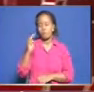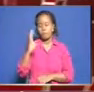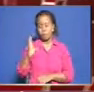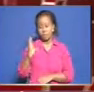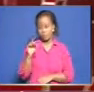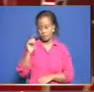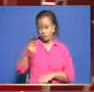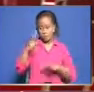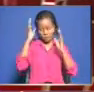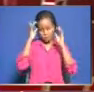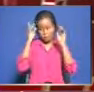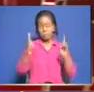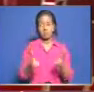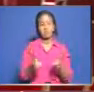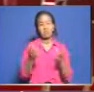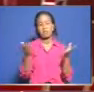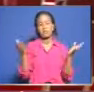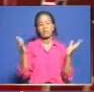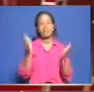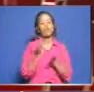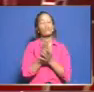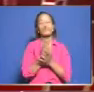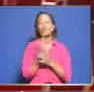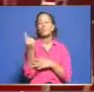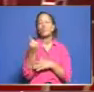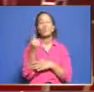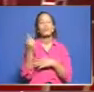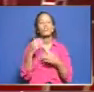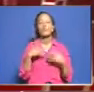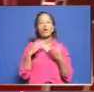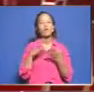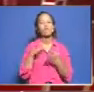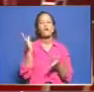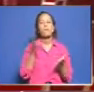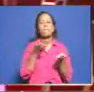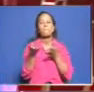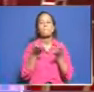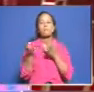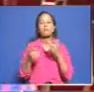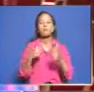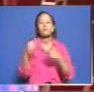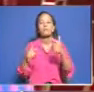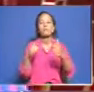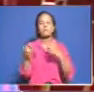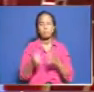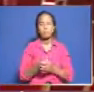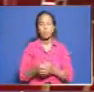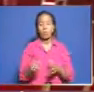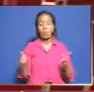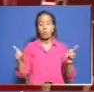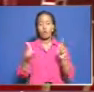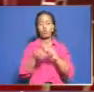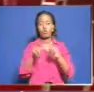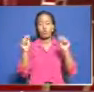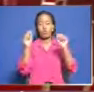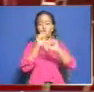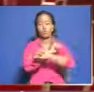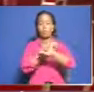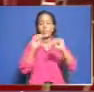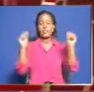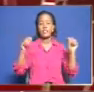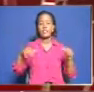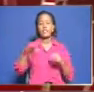move that has been seen as to give impetus going forward. We understand the president is already within the base and he's also going to